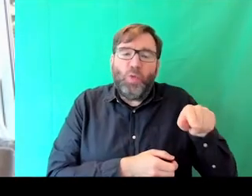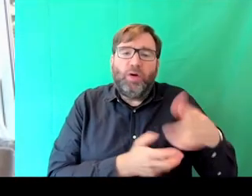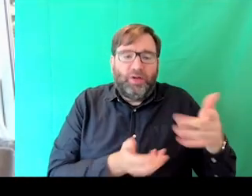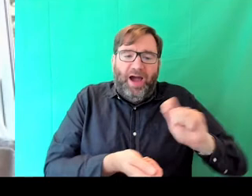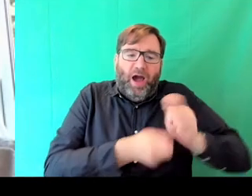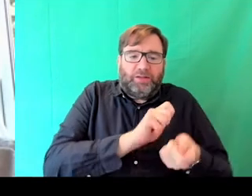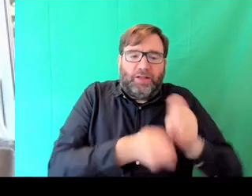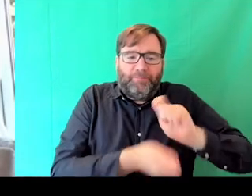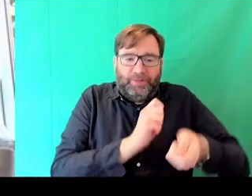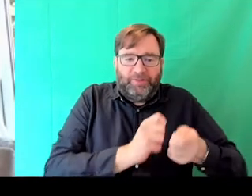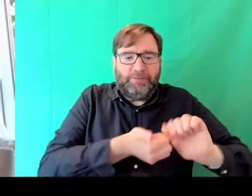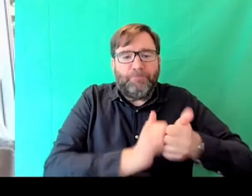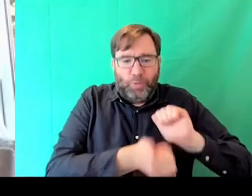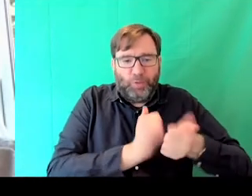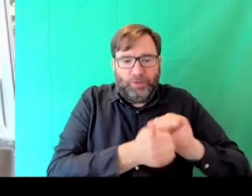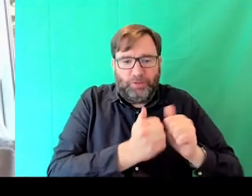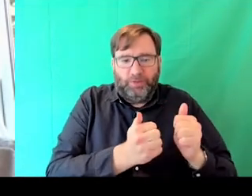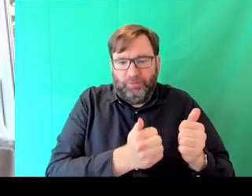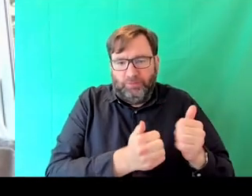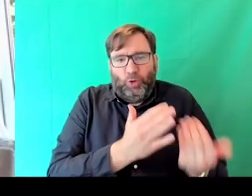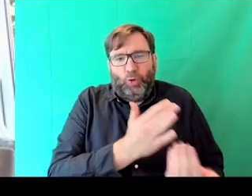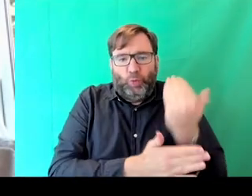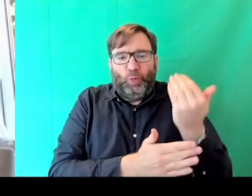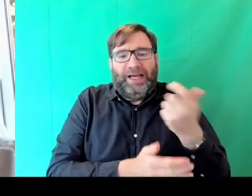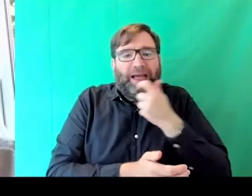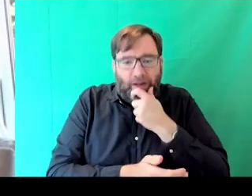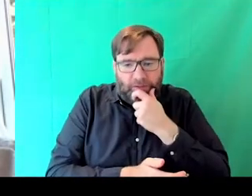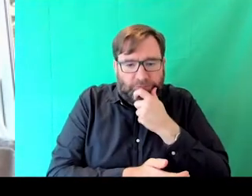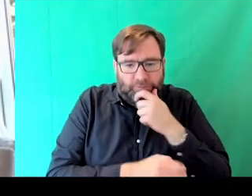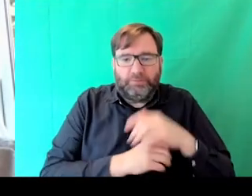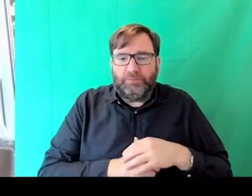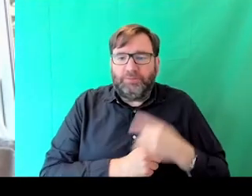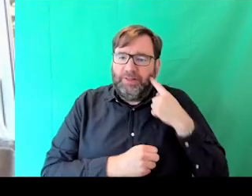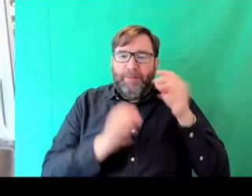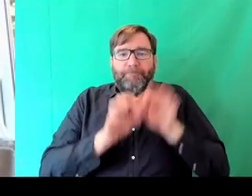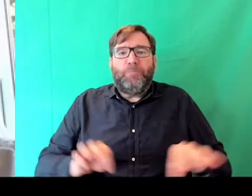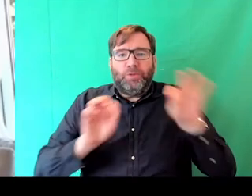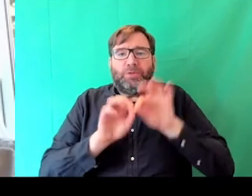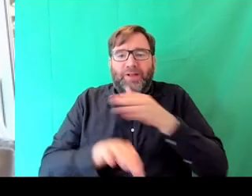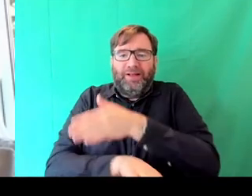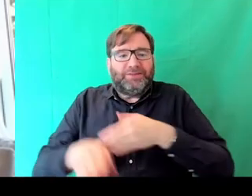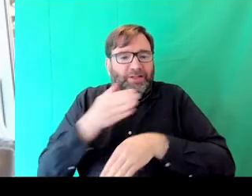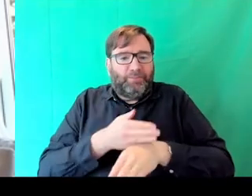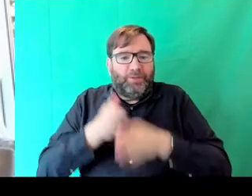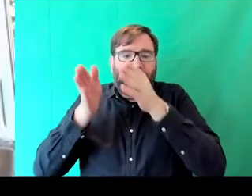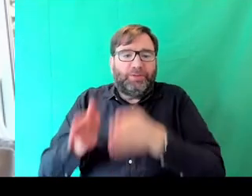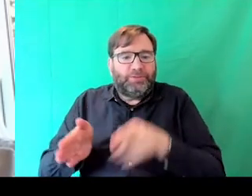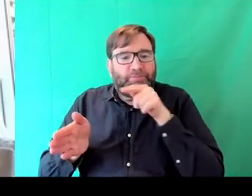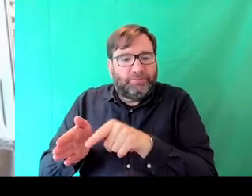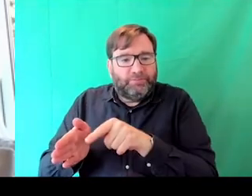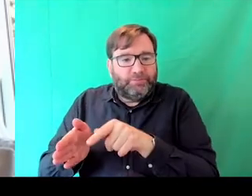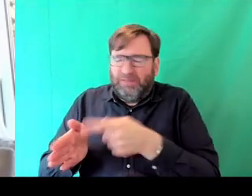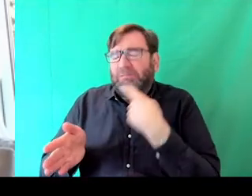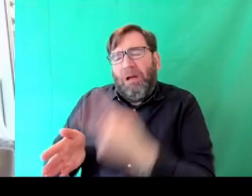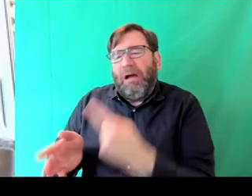can you do this? I was like, I'm on the bike. You can see me doing it. I'm fine. Thank you. But you're constantly told no and stared